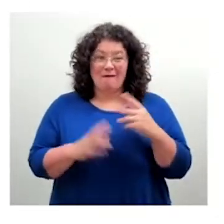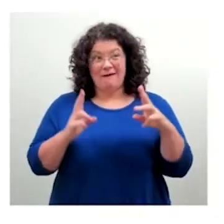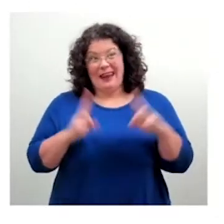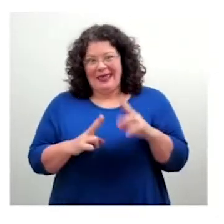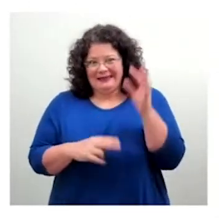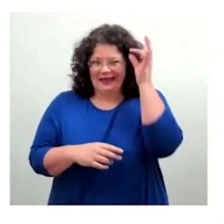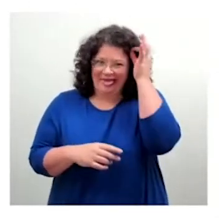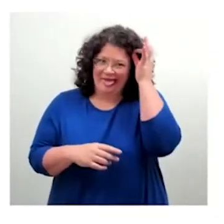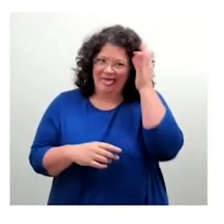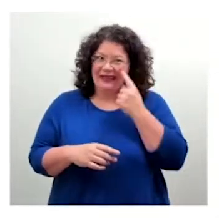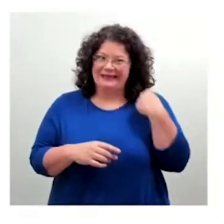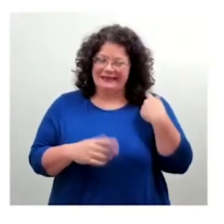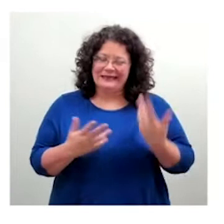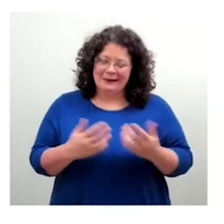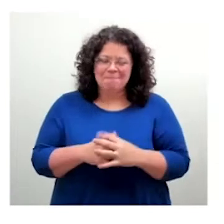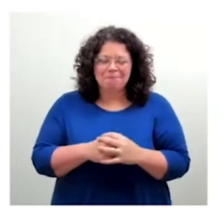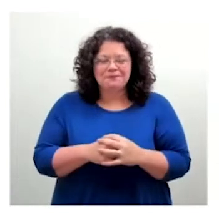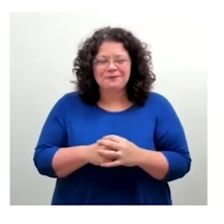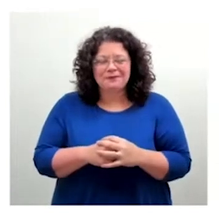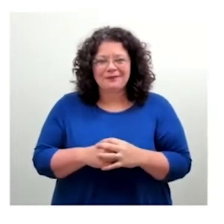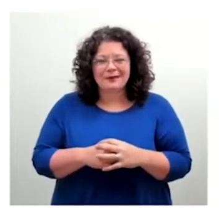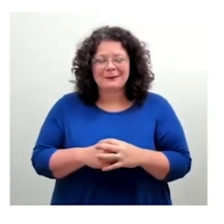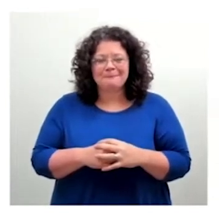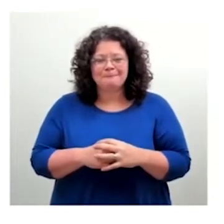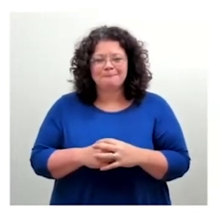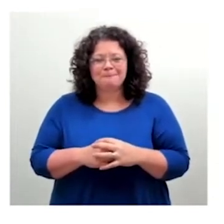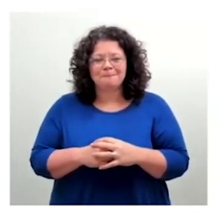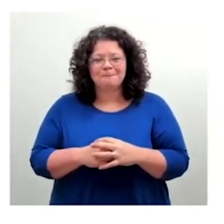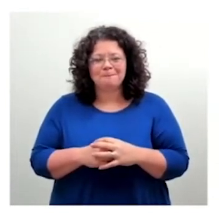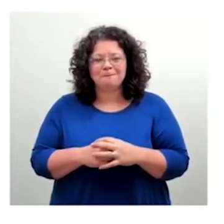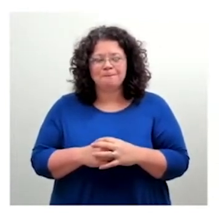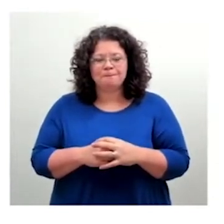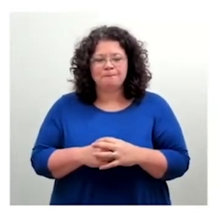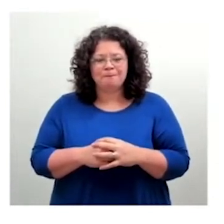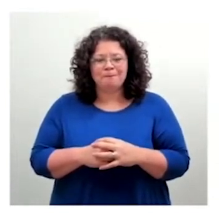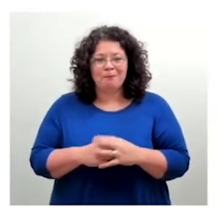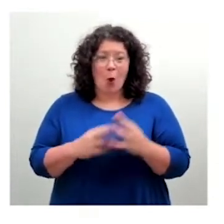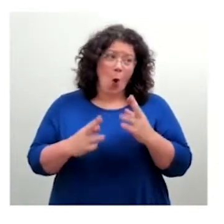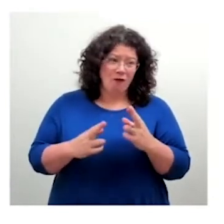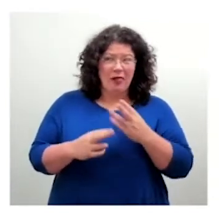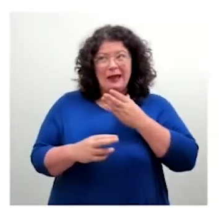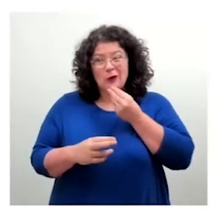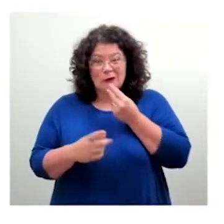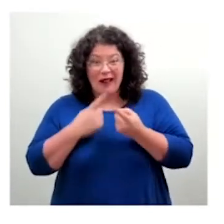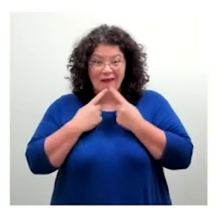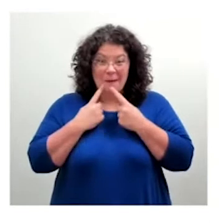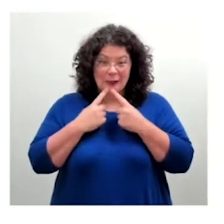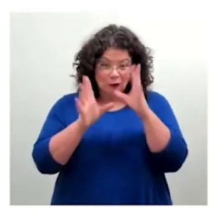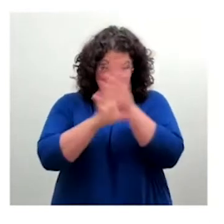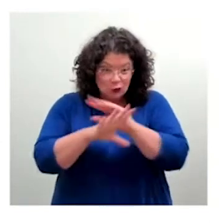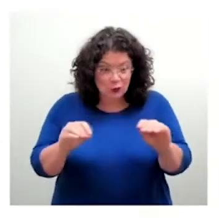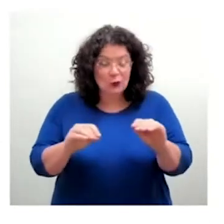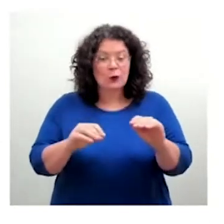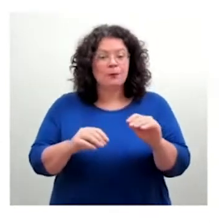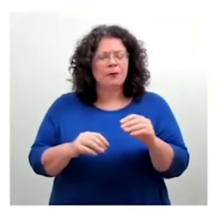that's useful information to help you build up a bit of a picture of who I am. So Soundscape was actually a project that we started here in the UK